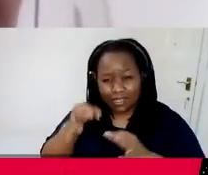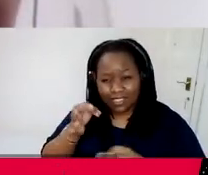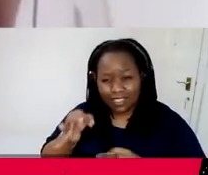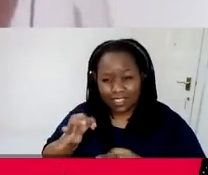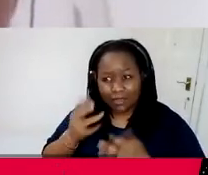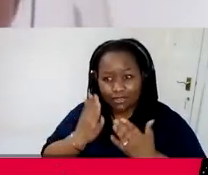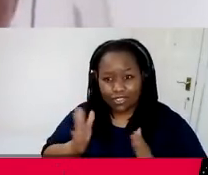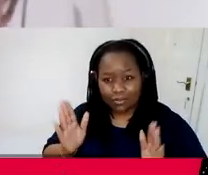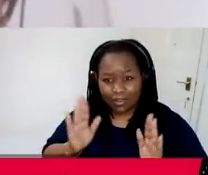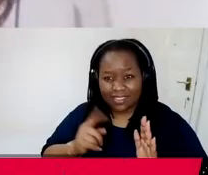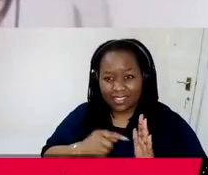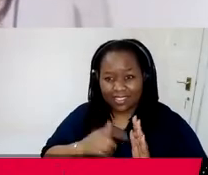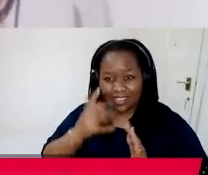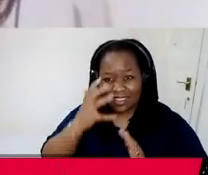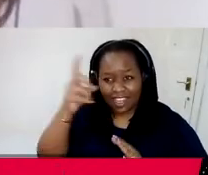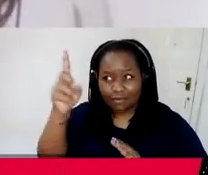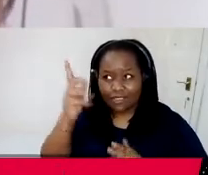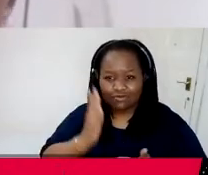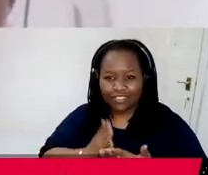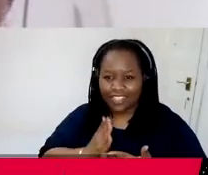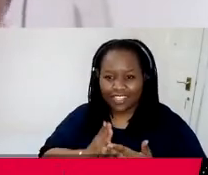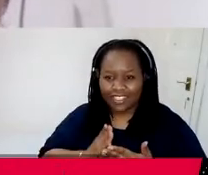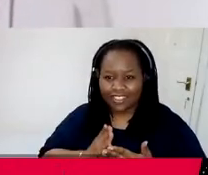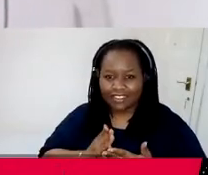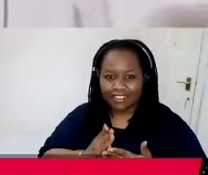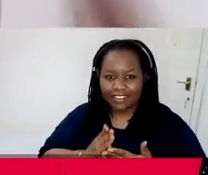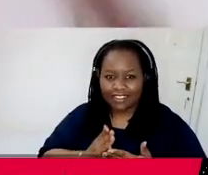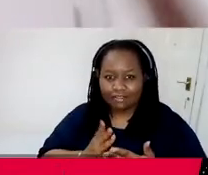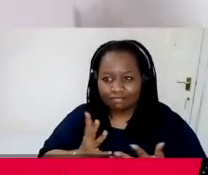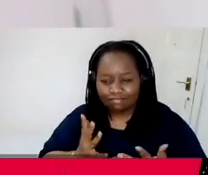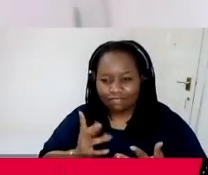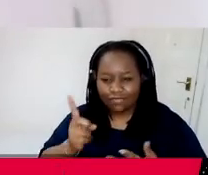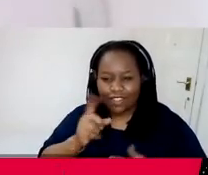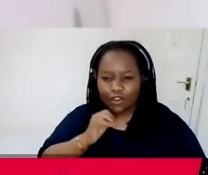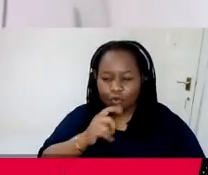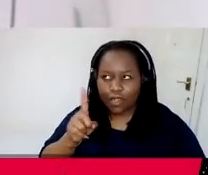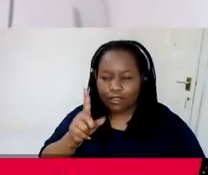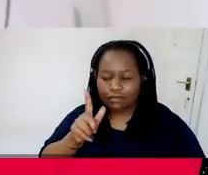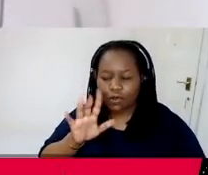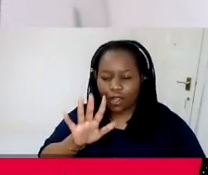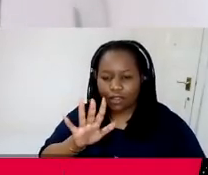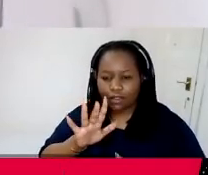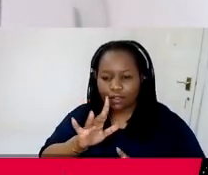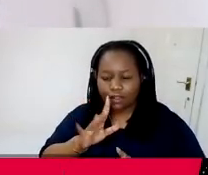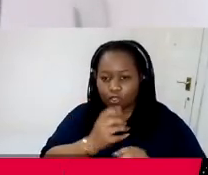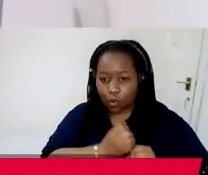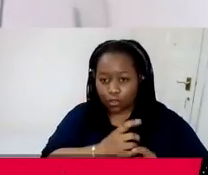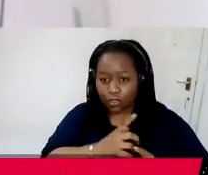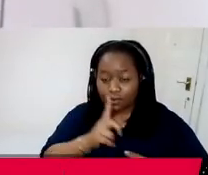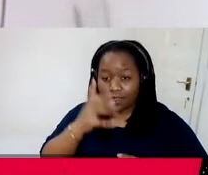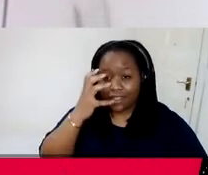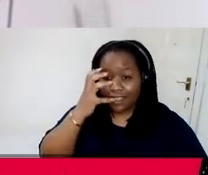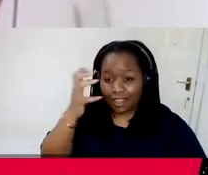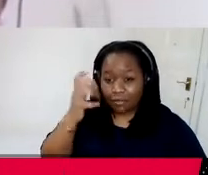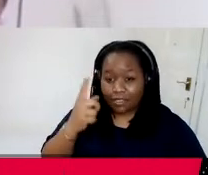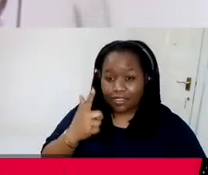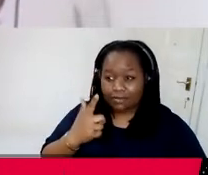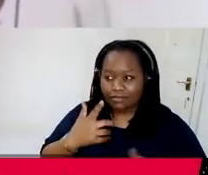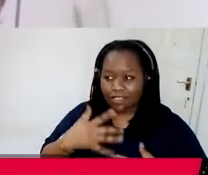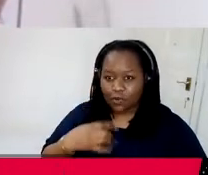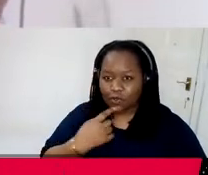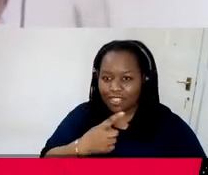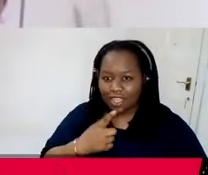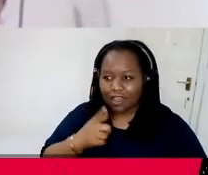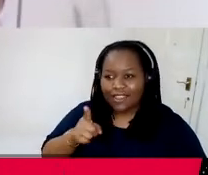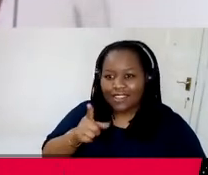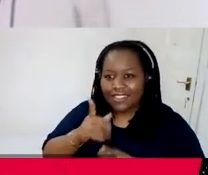secret and we're not going to tell you, but they were saying, oh, we don't know if we can So that is